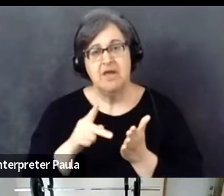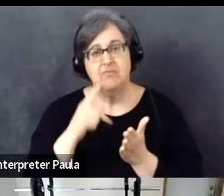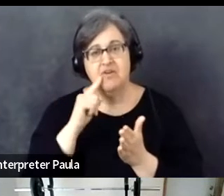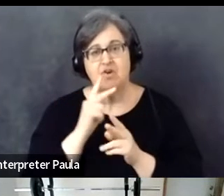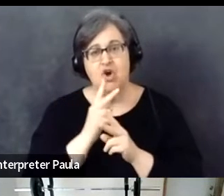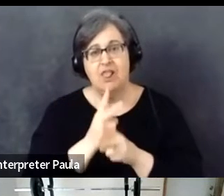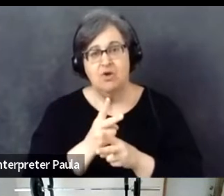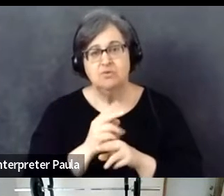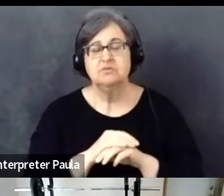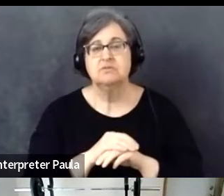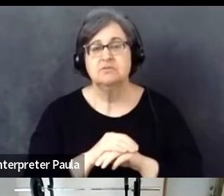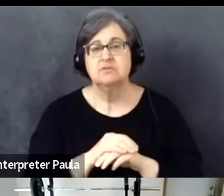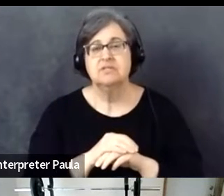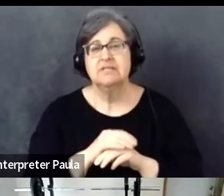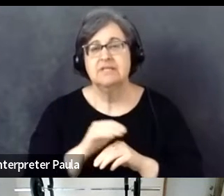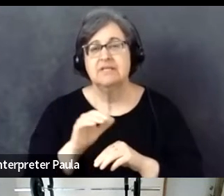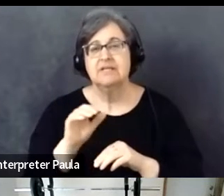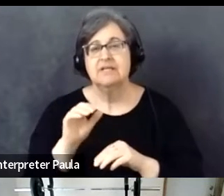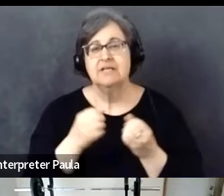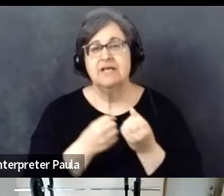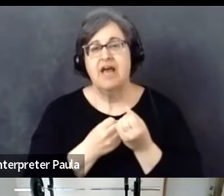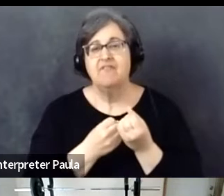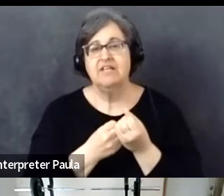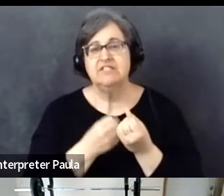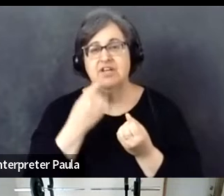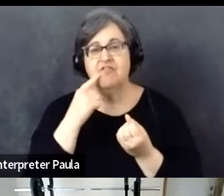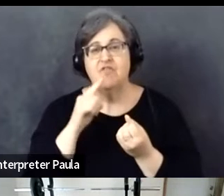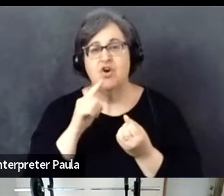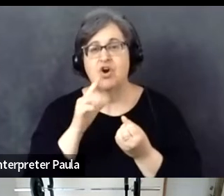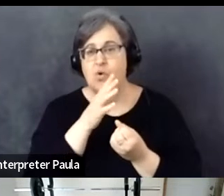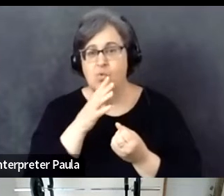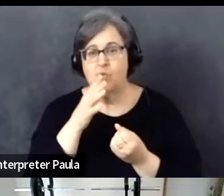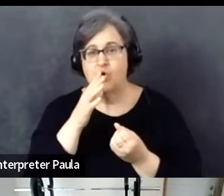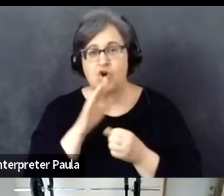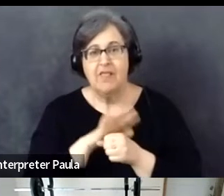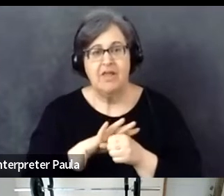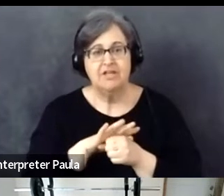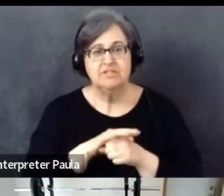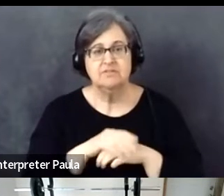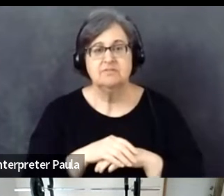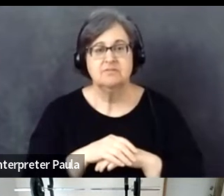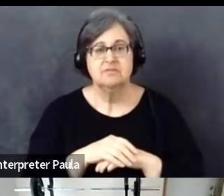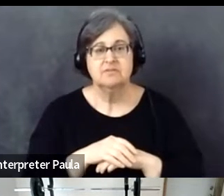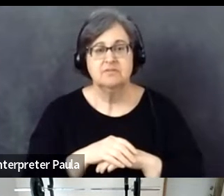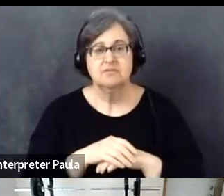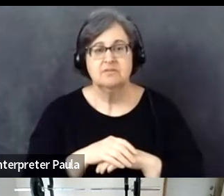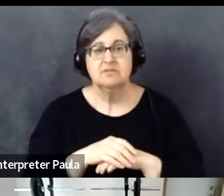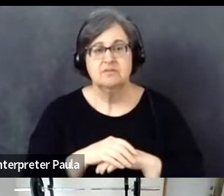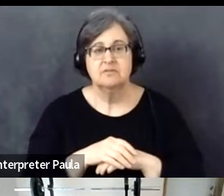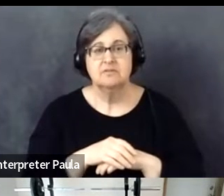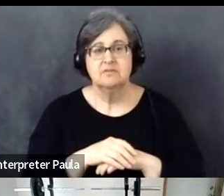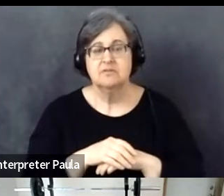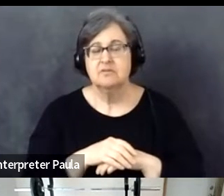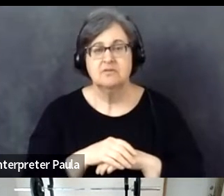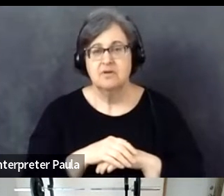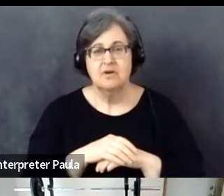some advocacy for rural areas. And I don't think I was in a committee meeting where they were talking about direct support